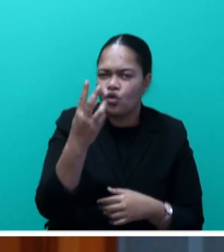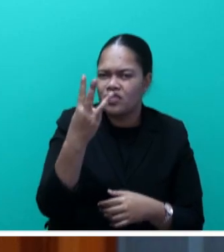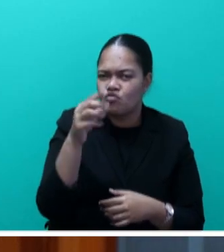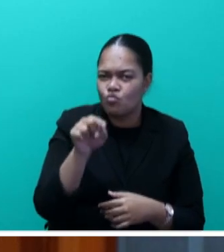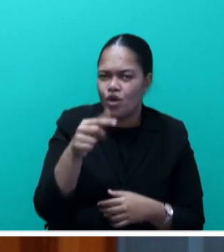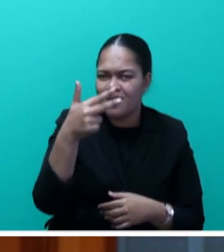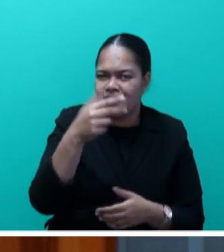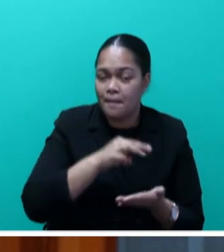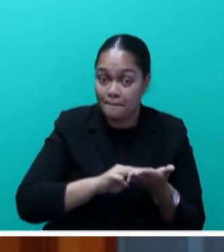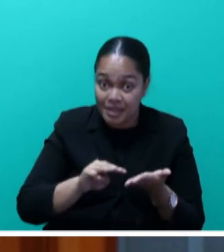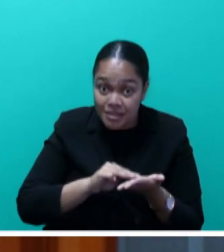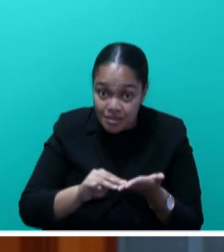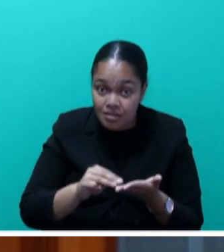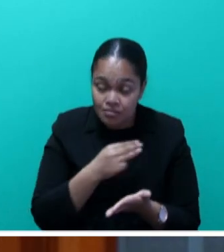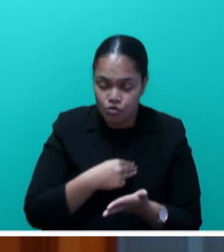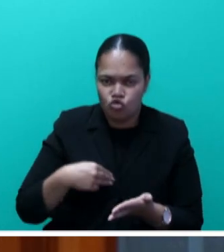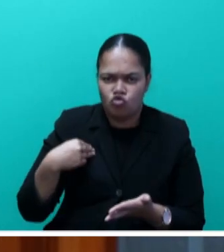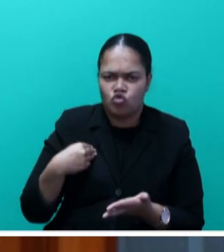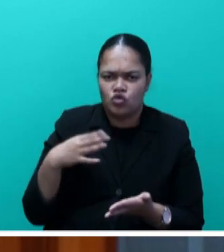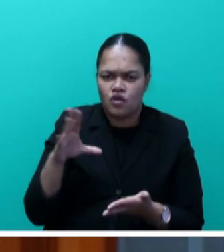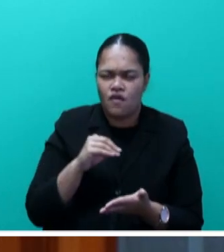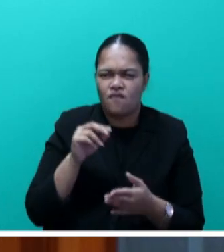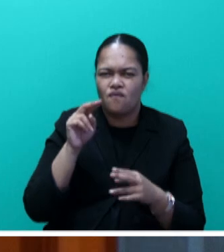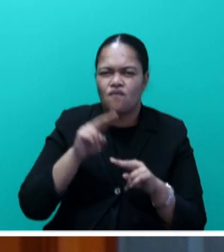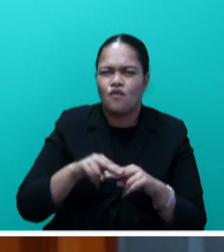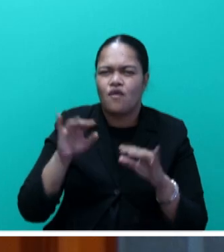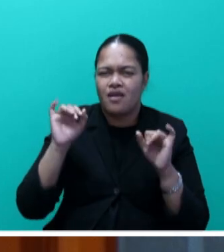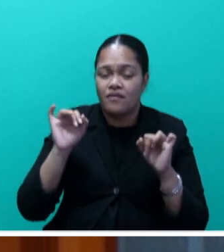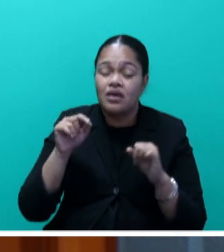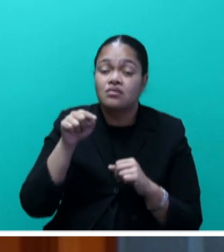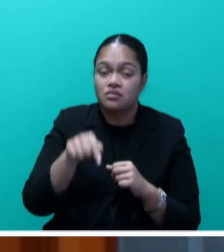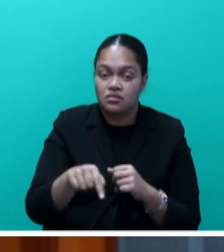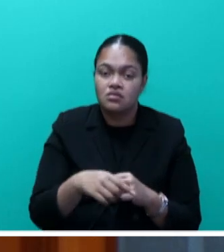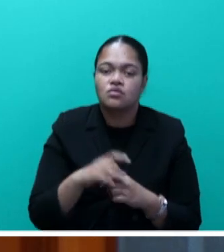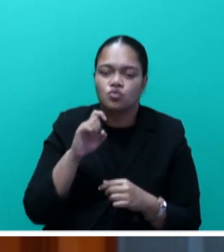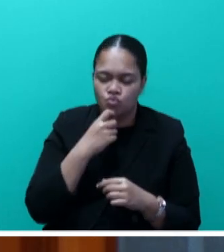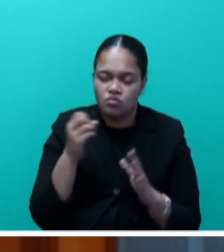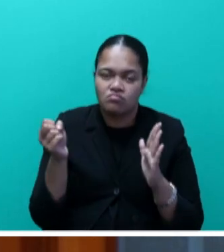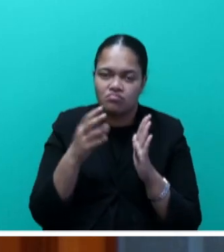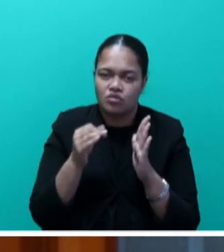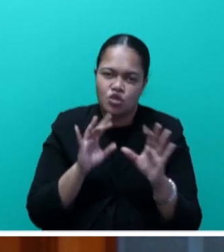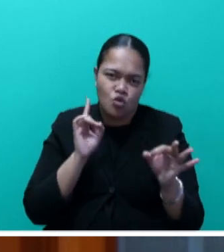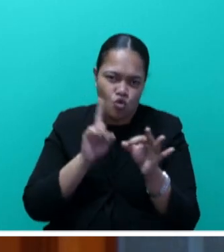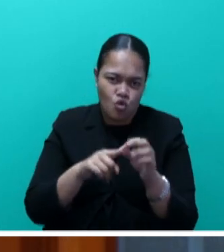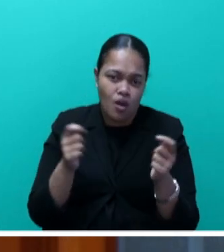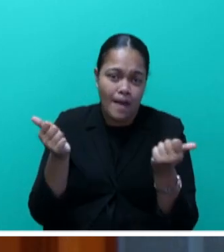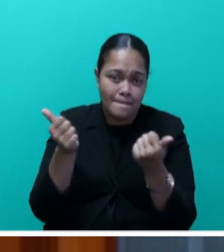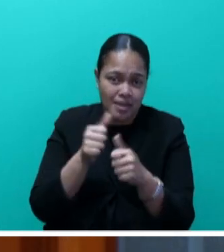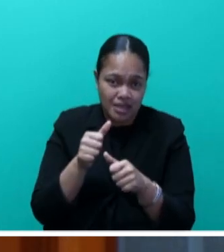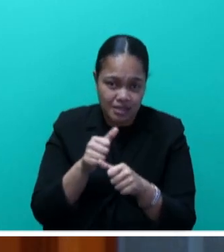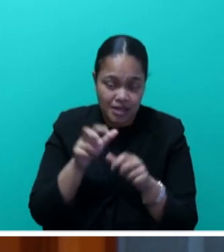43.8 million, the Ministry of Foreign Affairs will prosecute our foreign policy goals, a mandate that